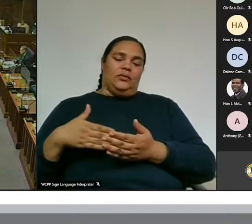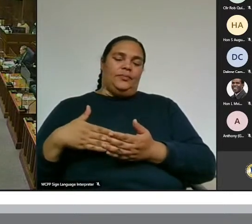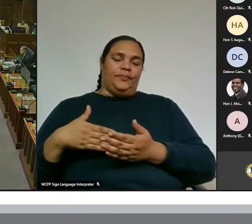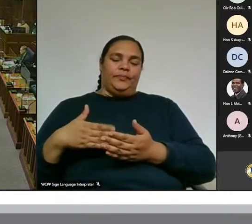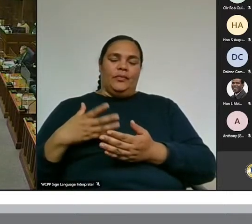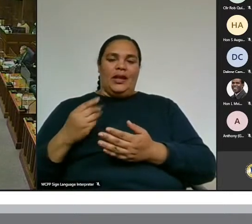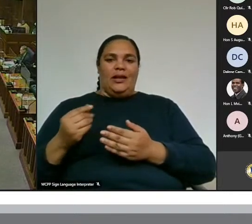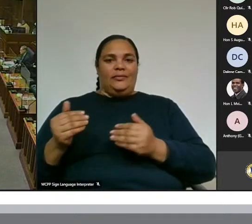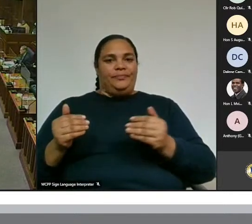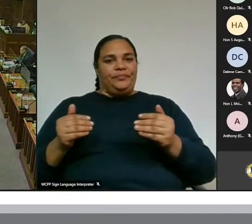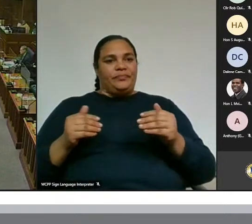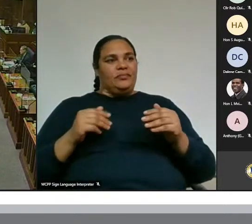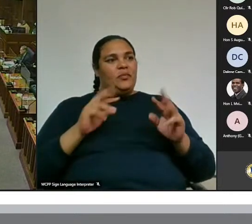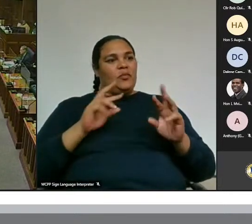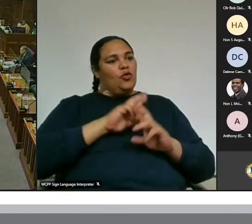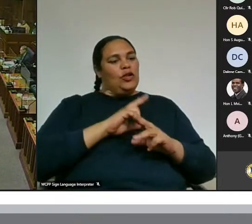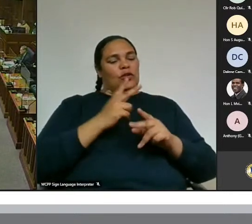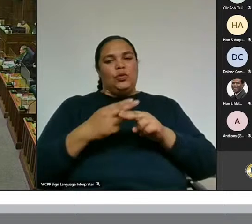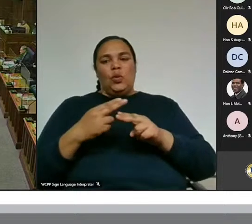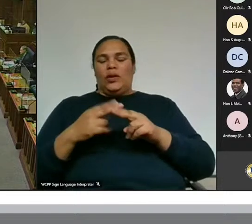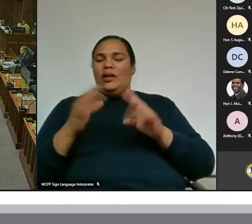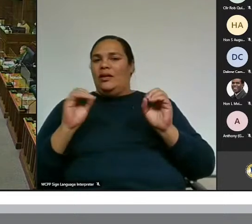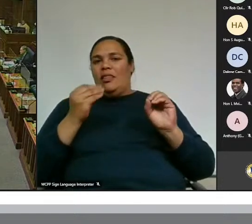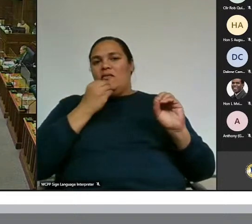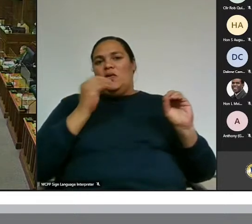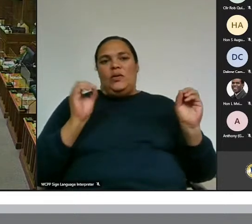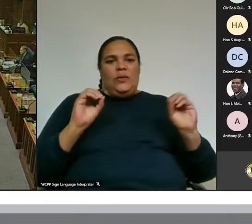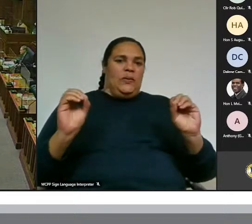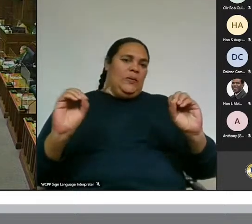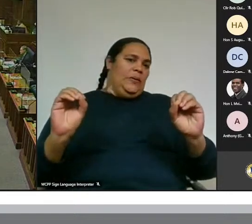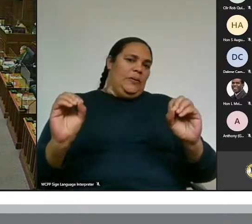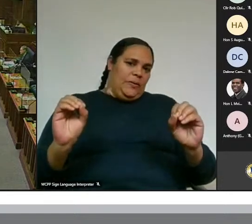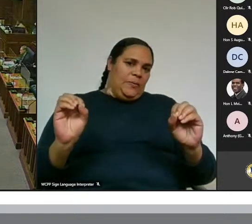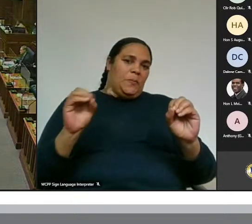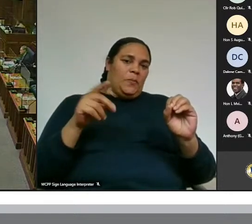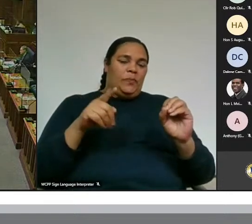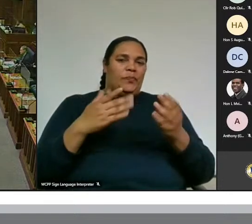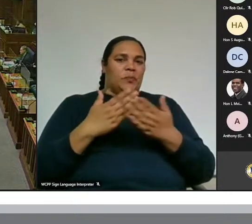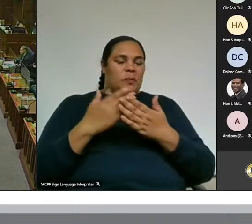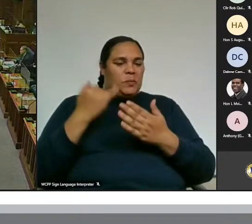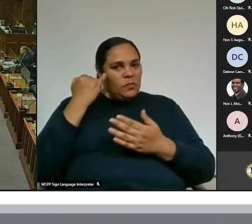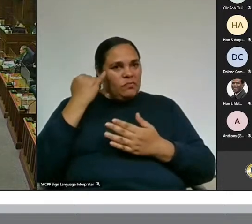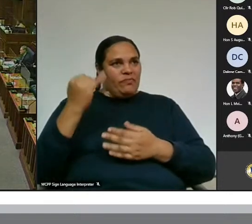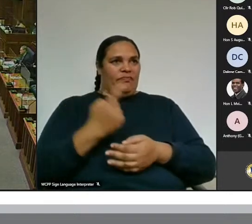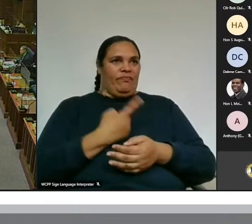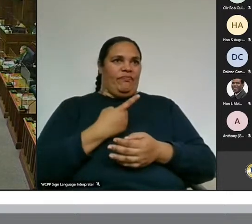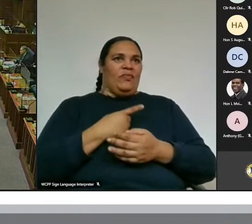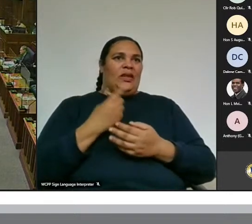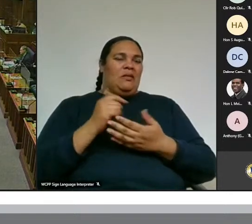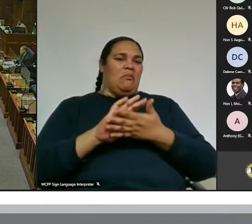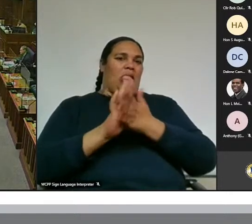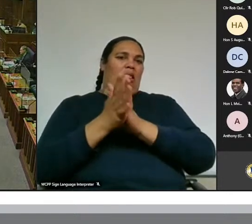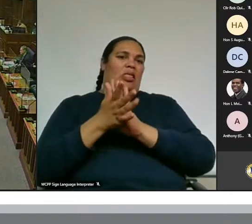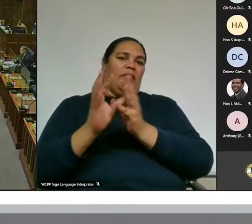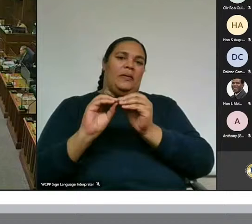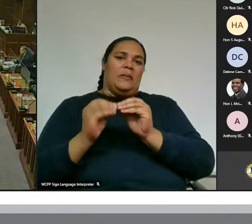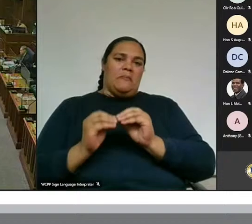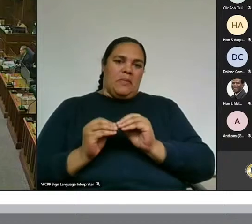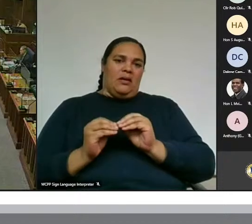without facilities and without ablution facilities. And you can imagine yourself the mess that they're